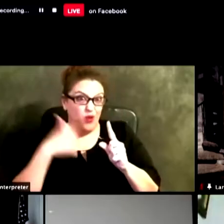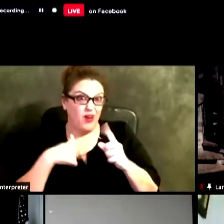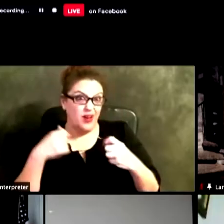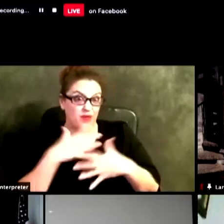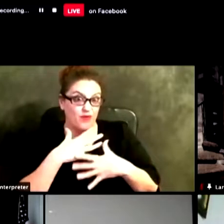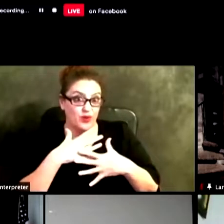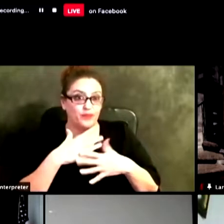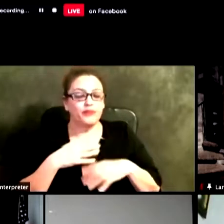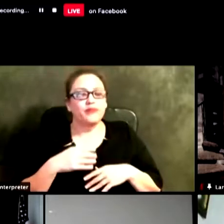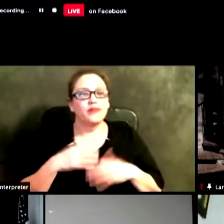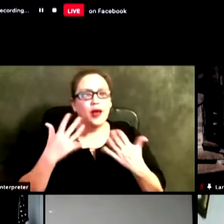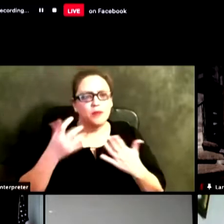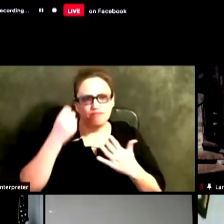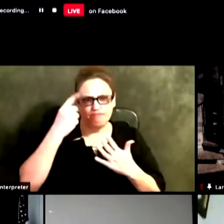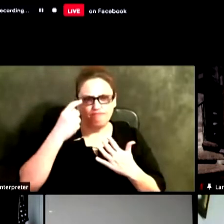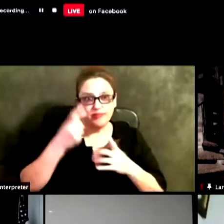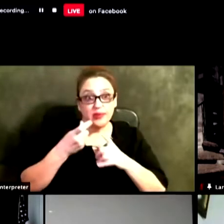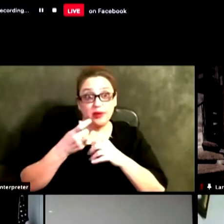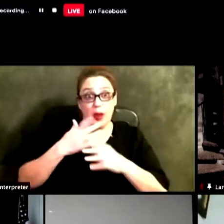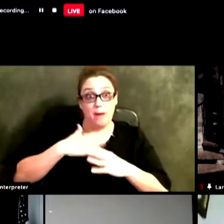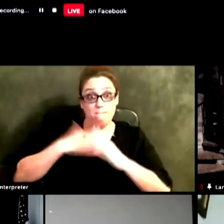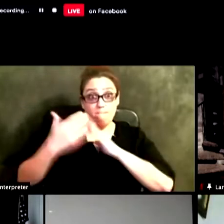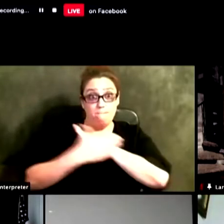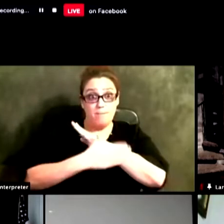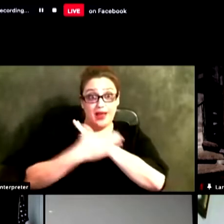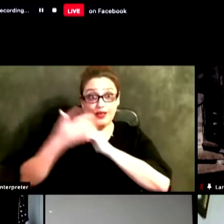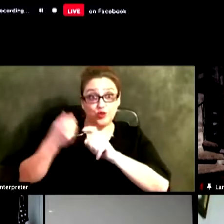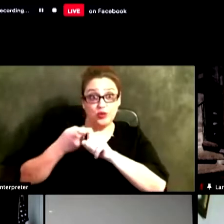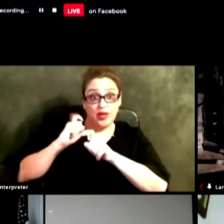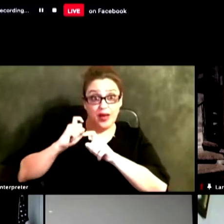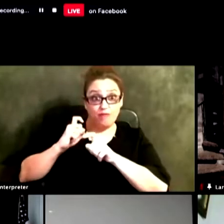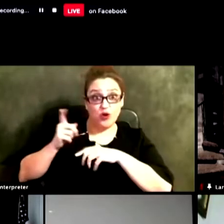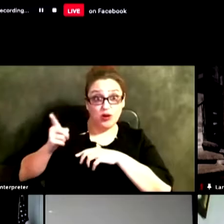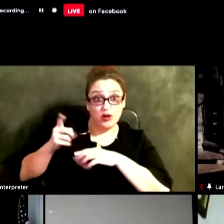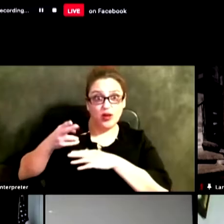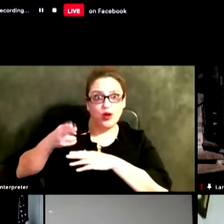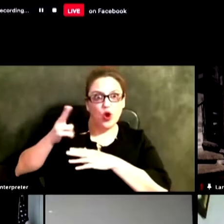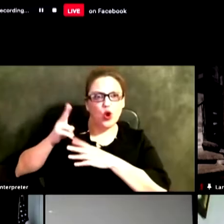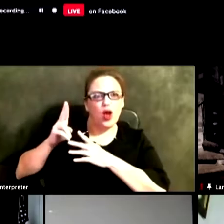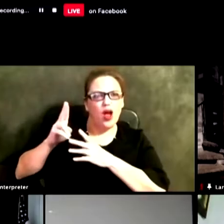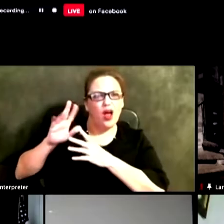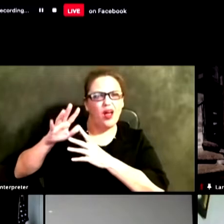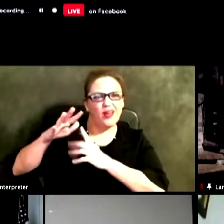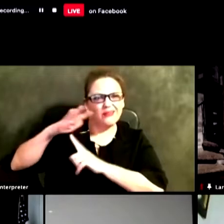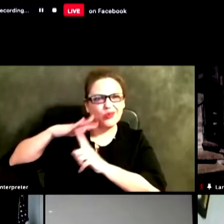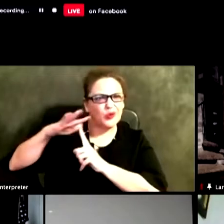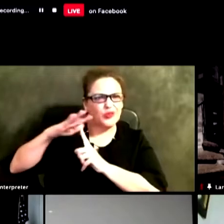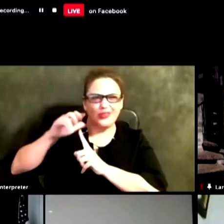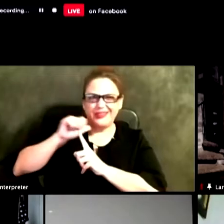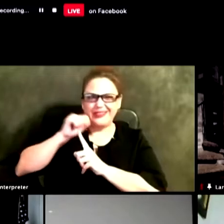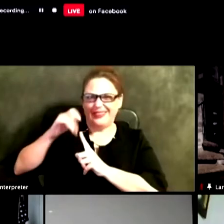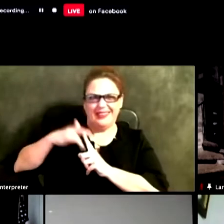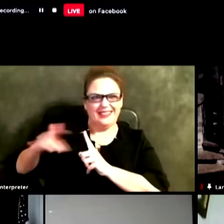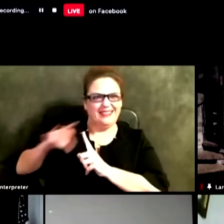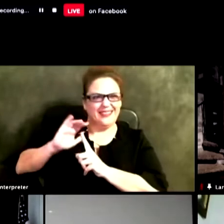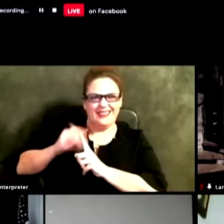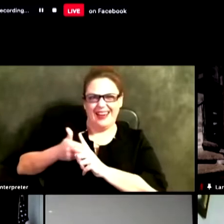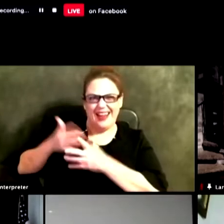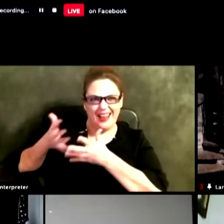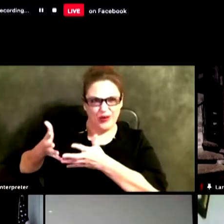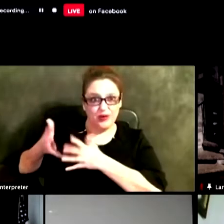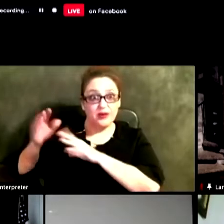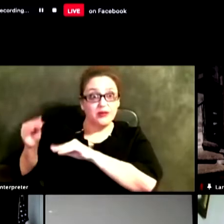I come from, we, like, gun culture is not really our jam. And so I came here and I